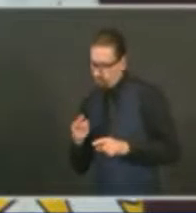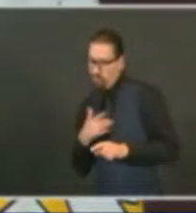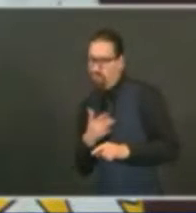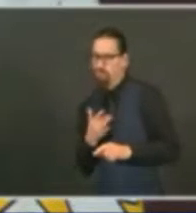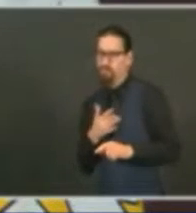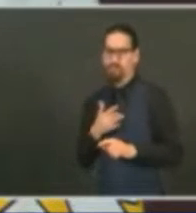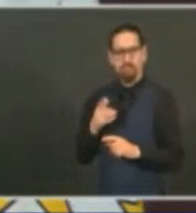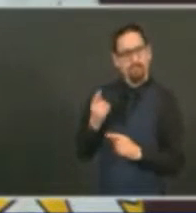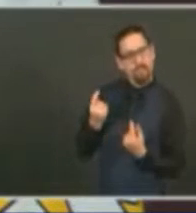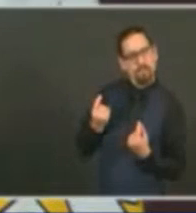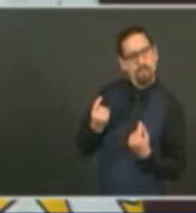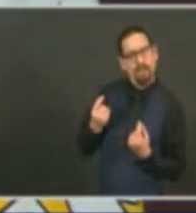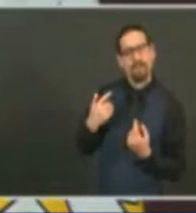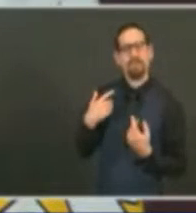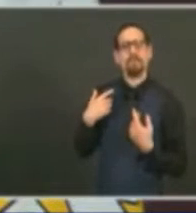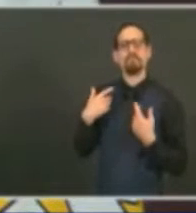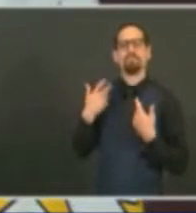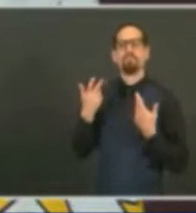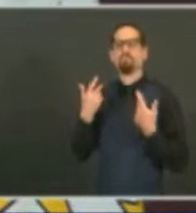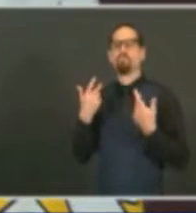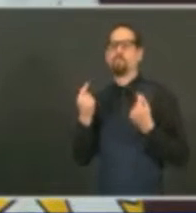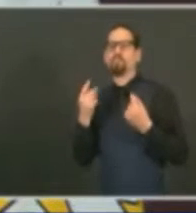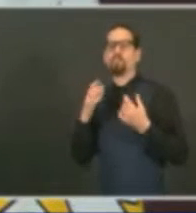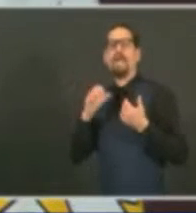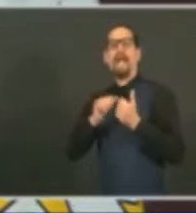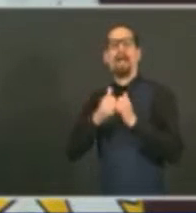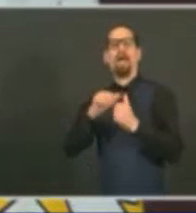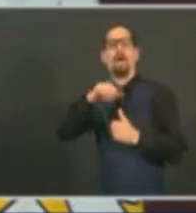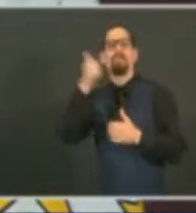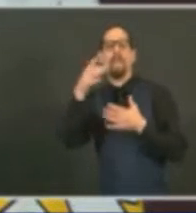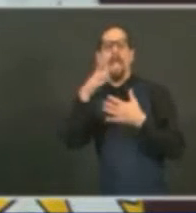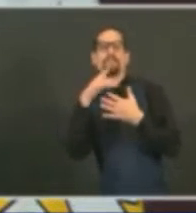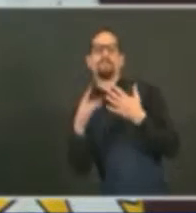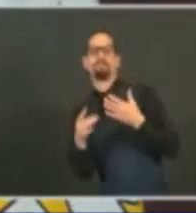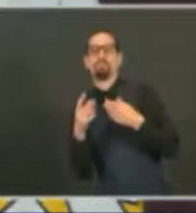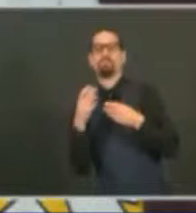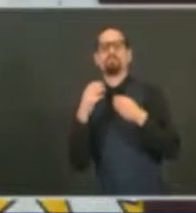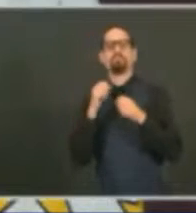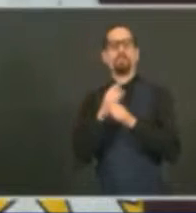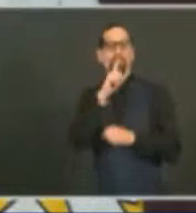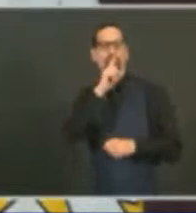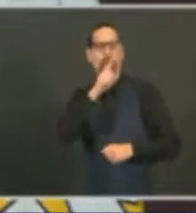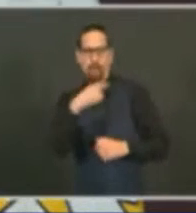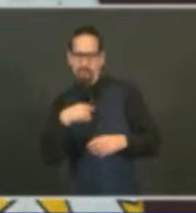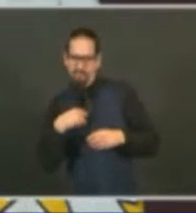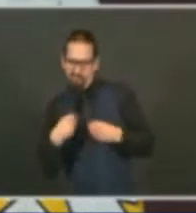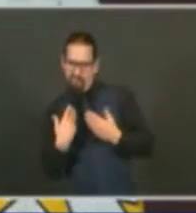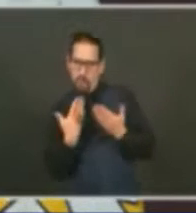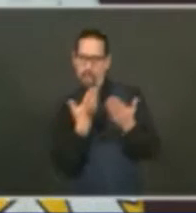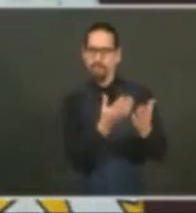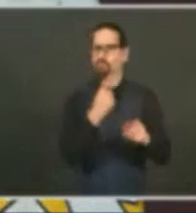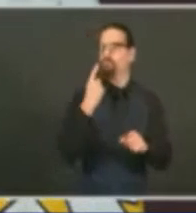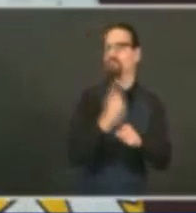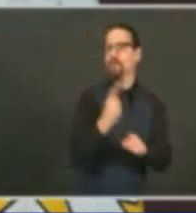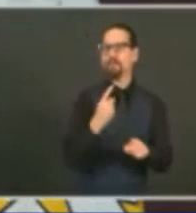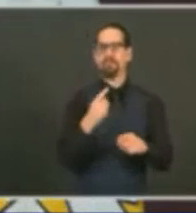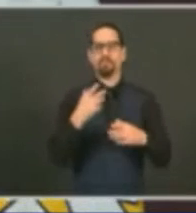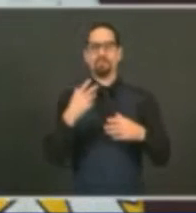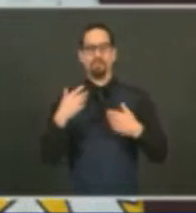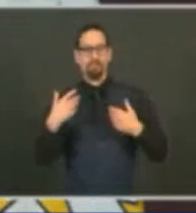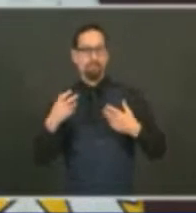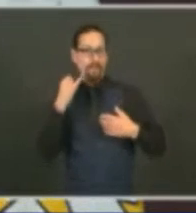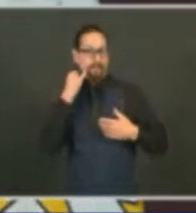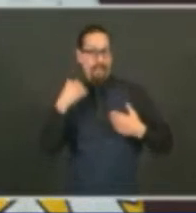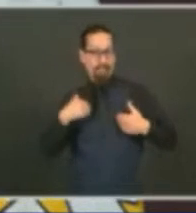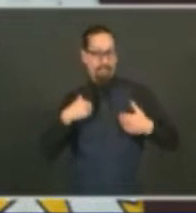offering that to individuals. It would be whether or not someone has symptoms and if you're able to get